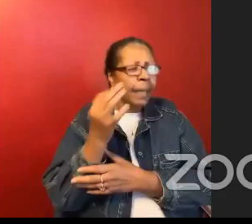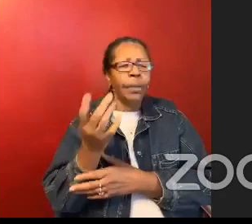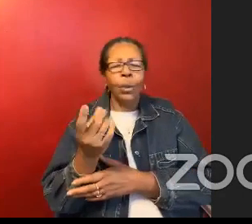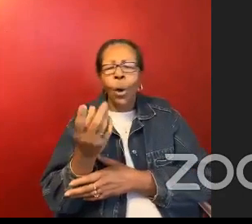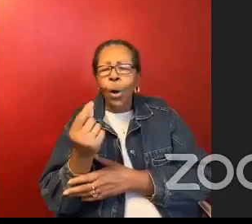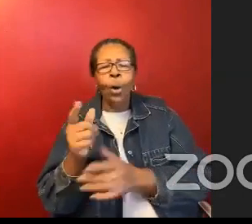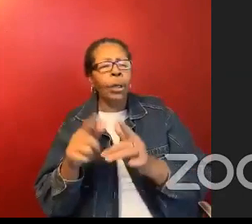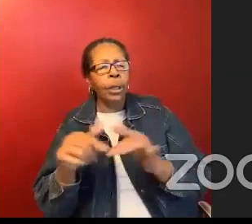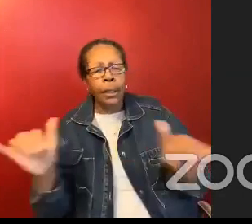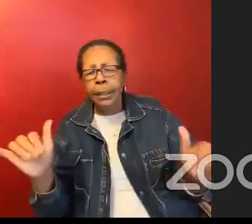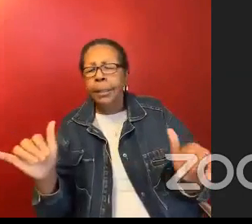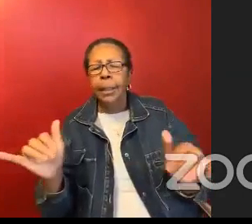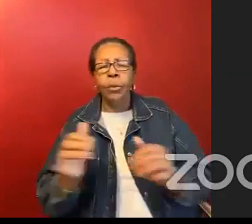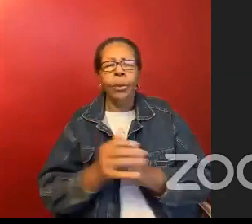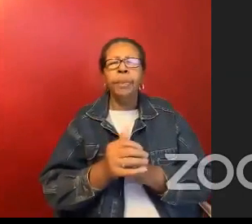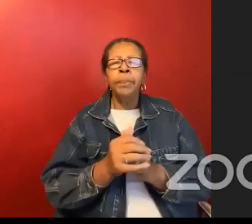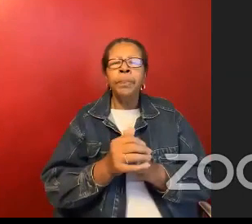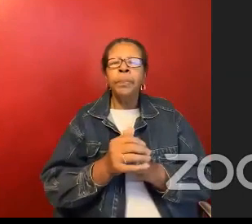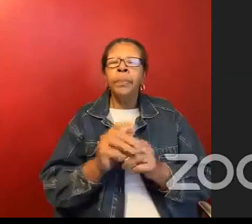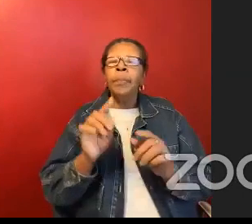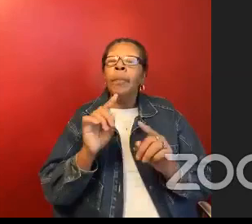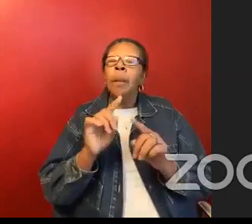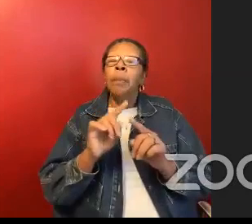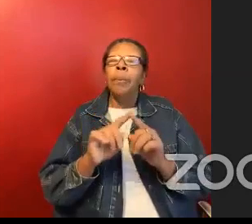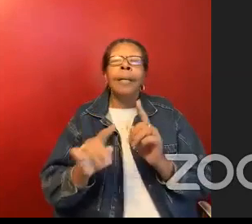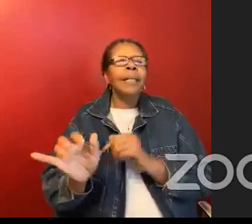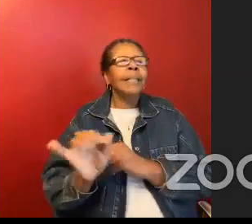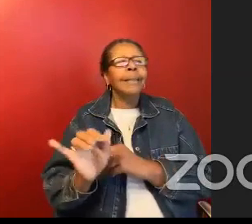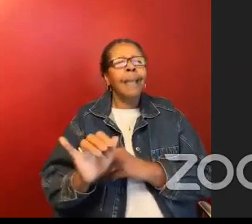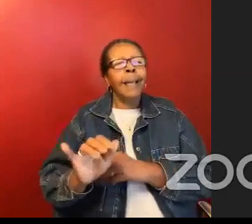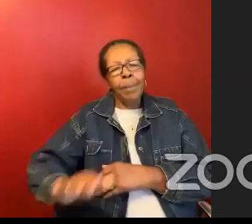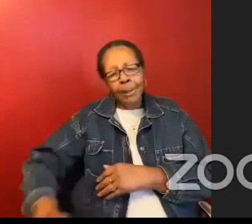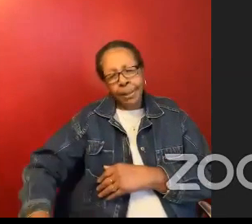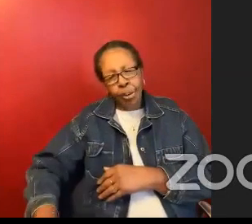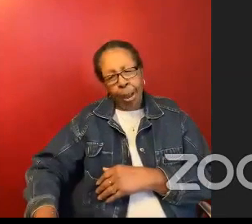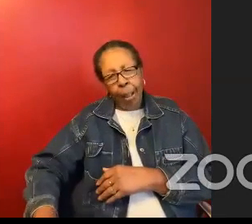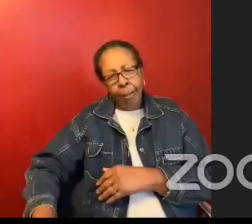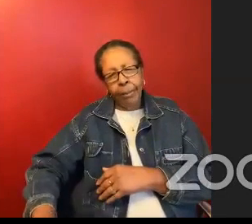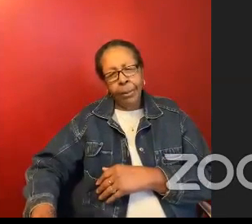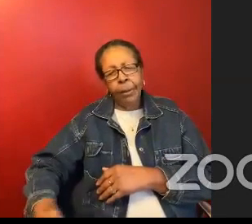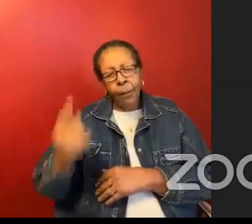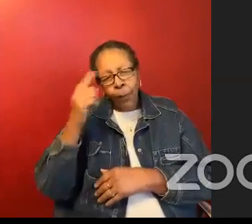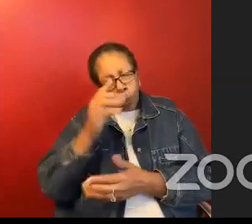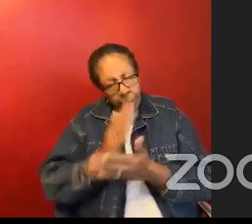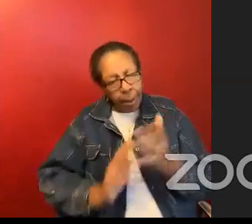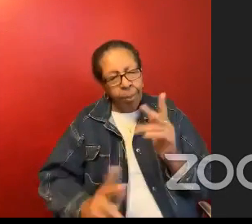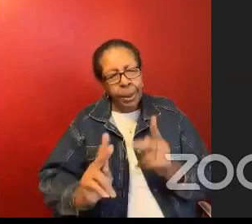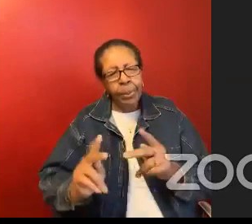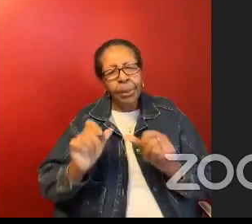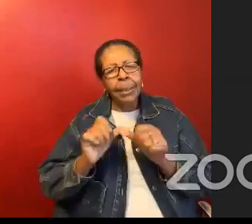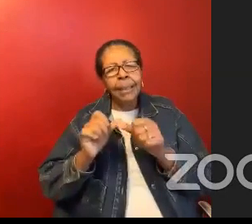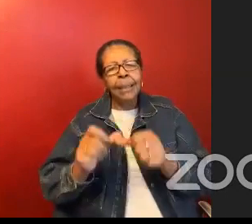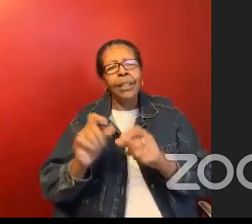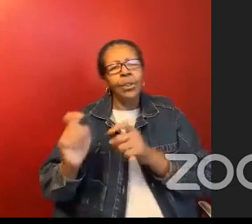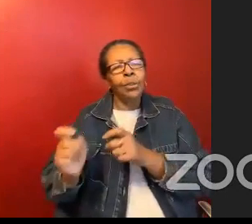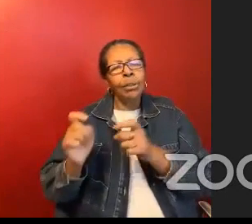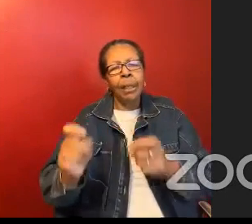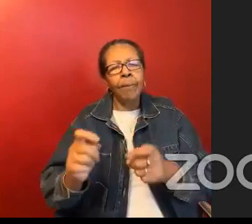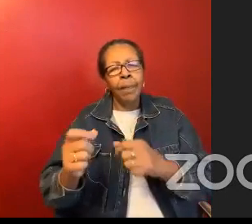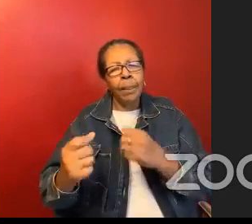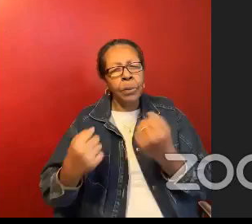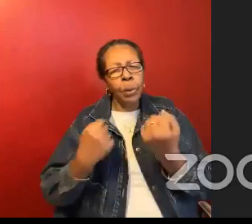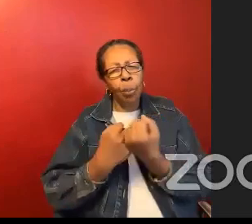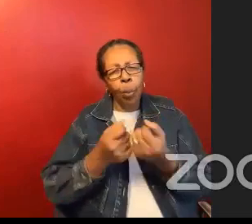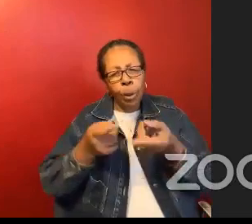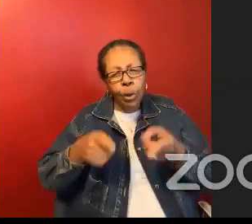of animal it may have been, but it's like, just like a child to them. Continue to give them support during their grief.